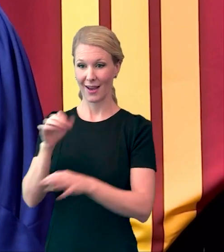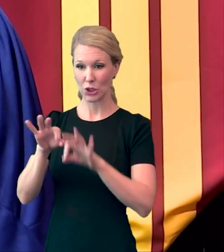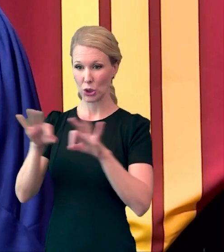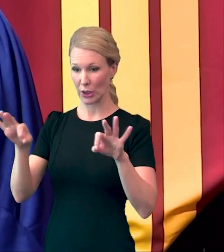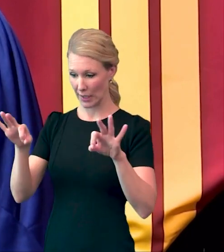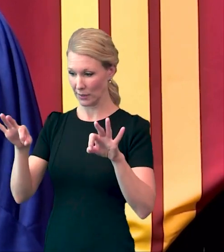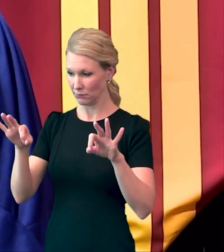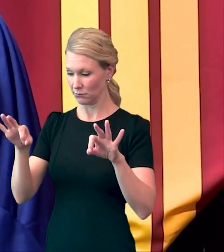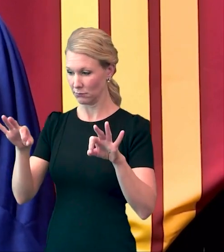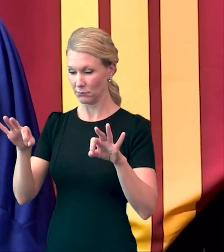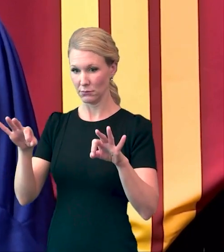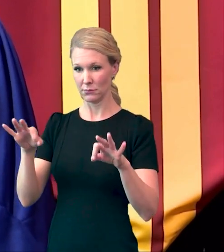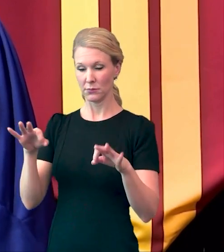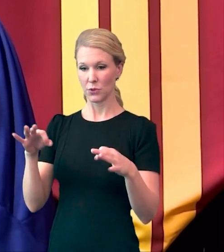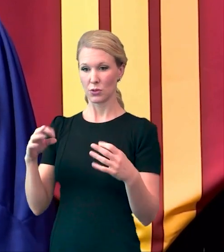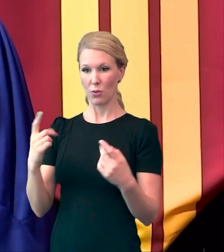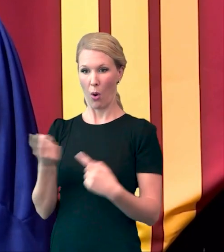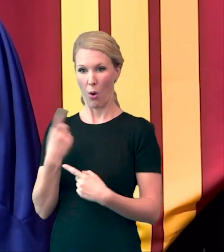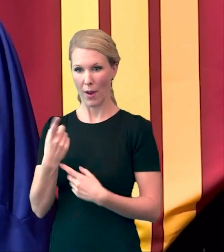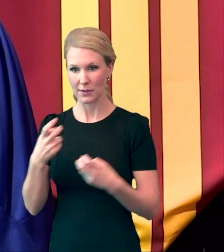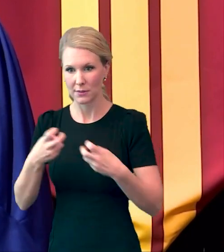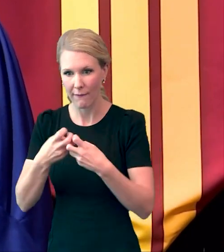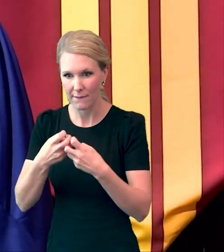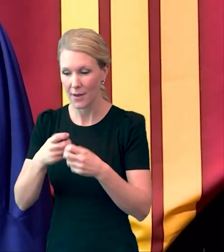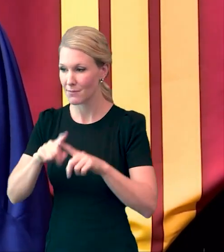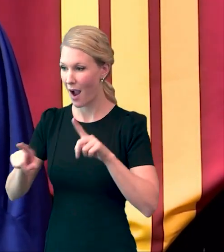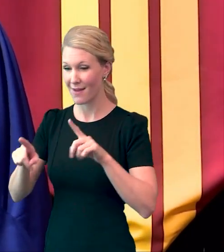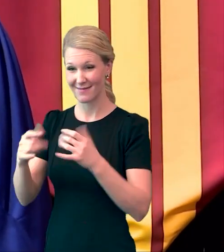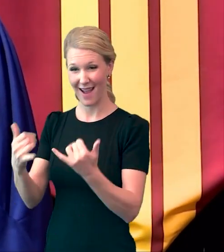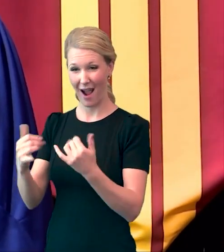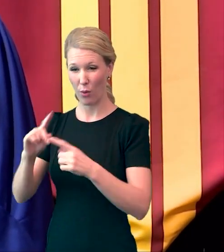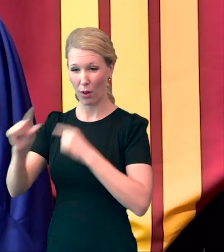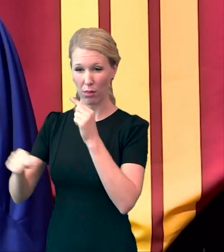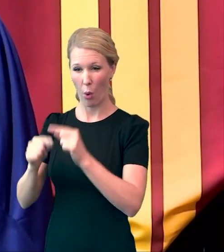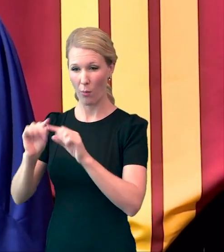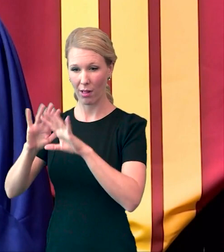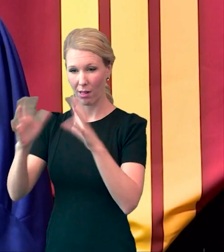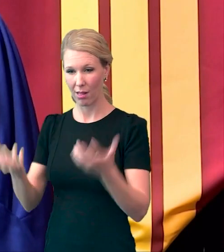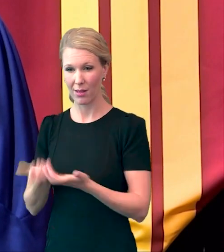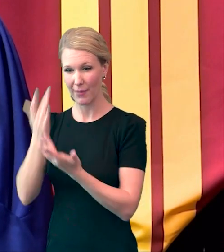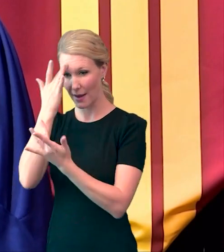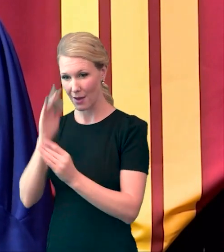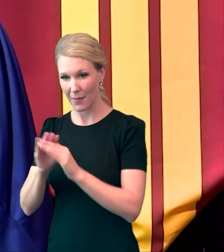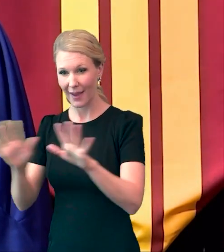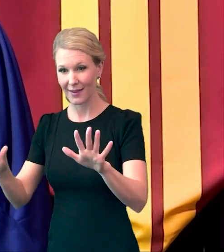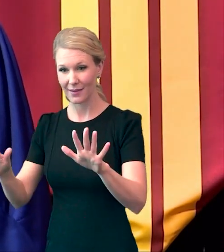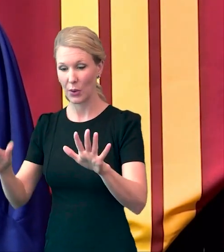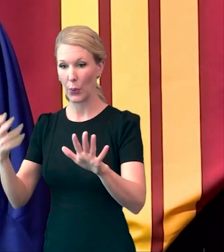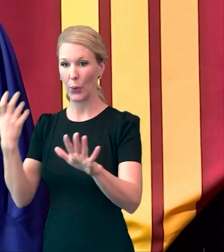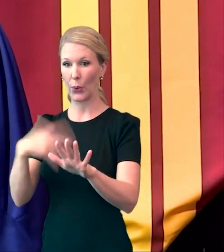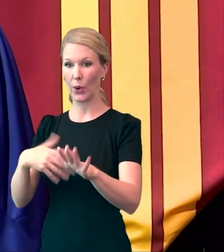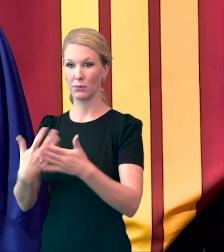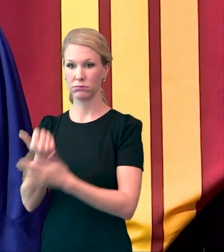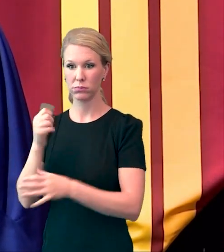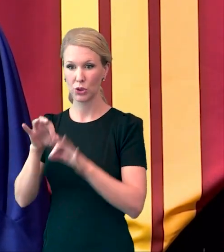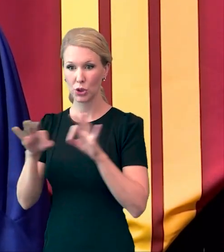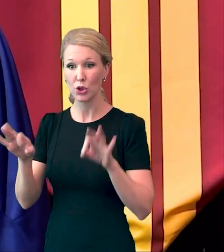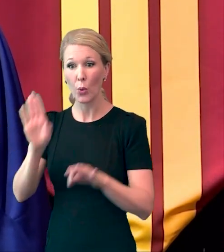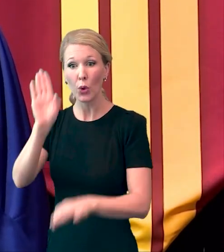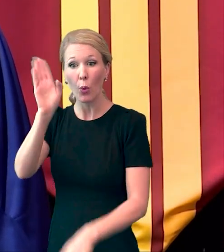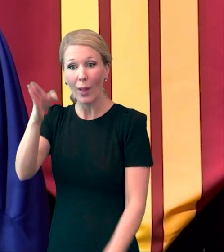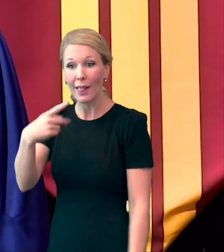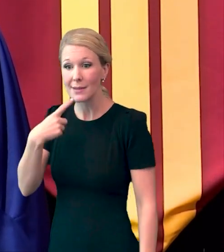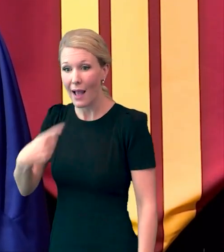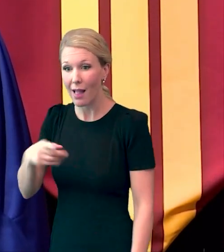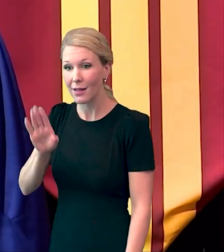but earning your degree during a global pandemic is historic. It's the kind of thing you will tell your grandchildren about. In other words, if you